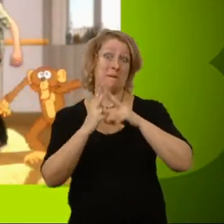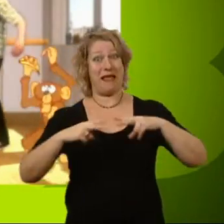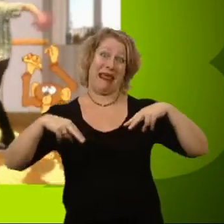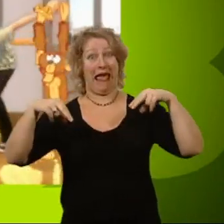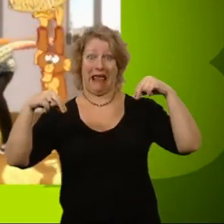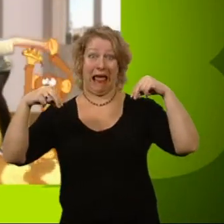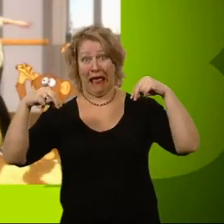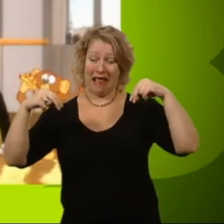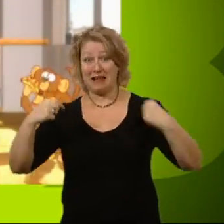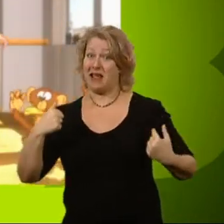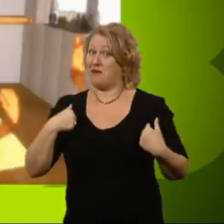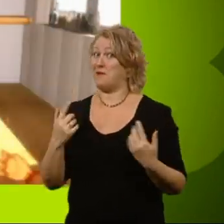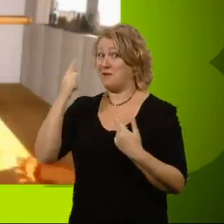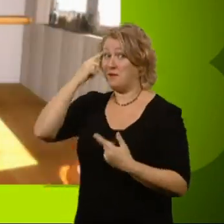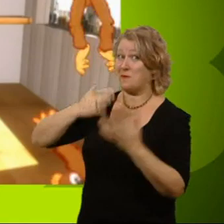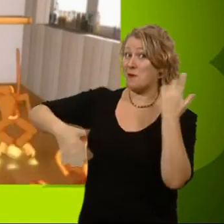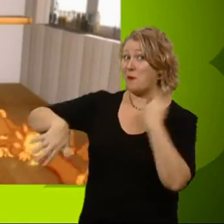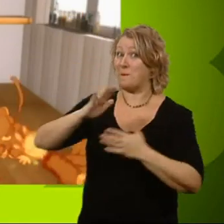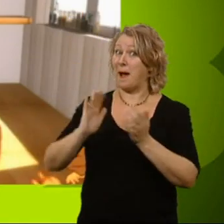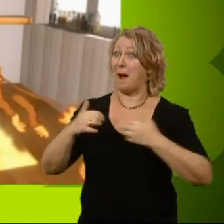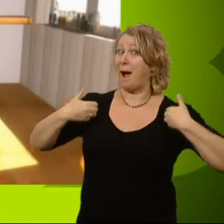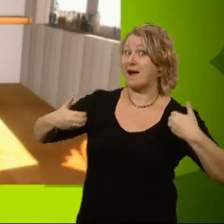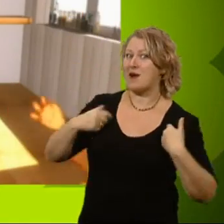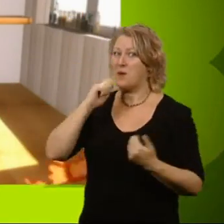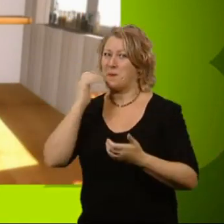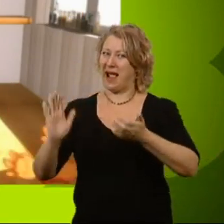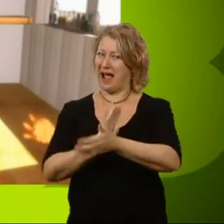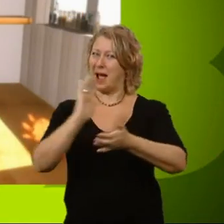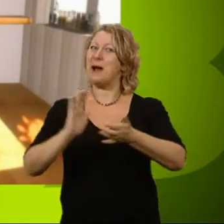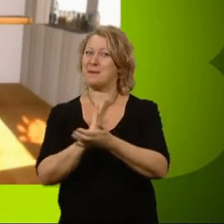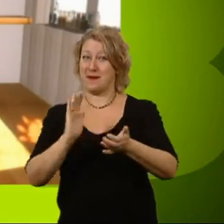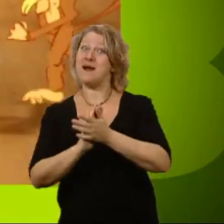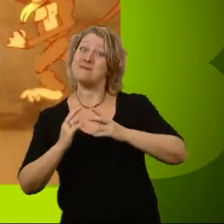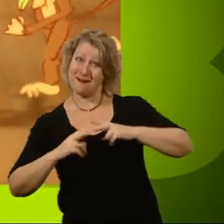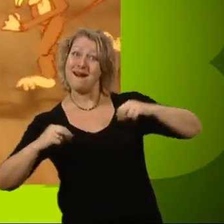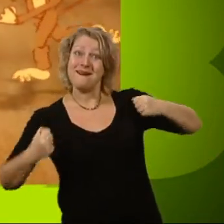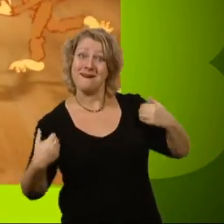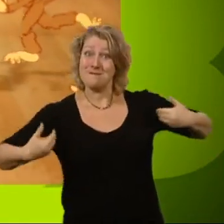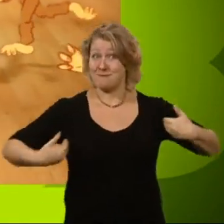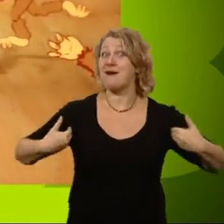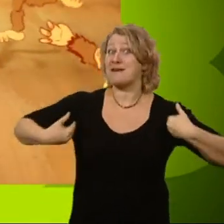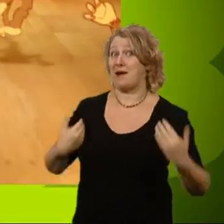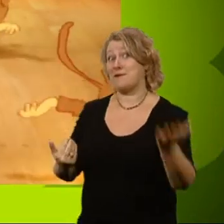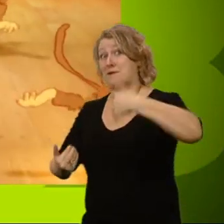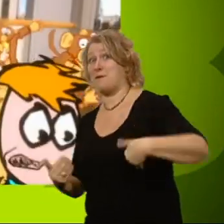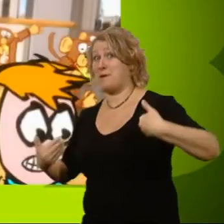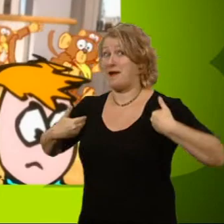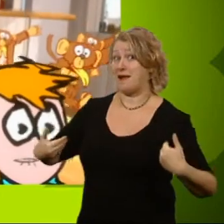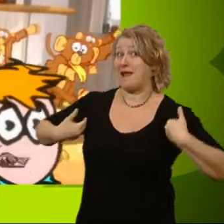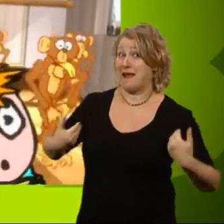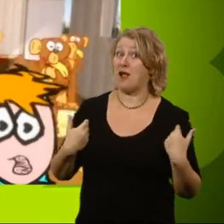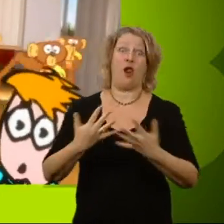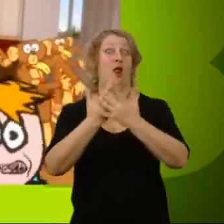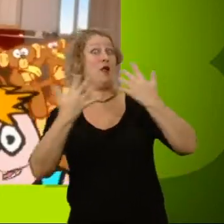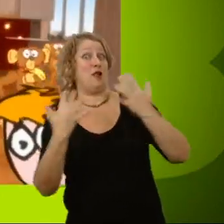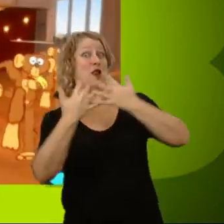their bananas. I think that if we all were monkeys, we'd have happier mananas. Give me monkeys, lots of monkeys.